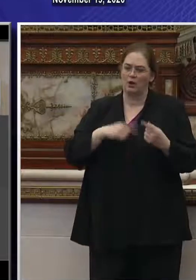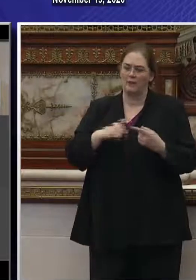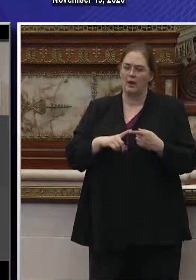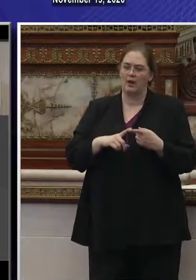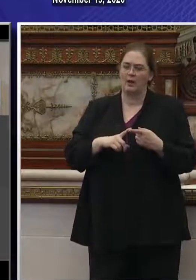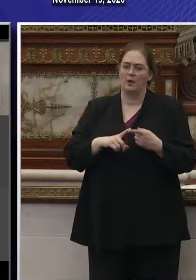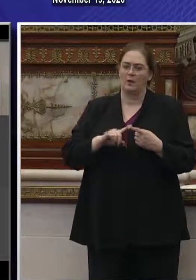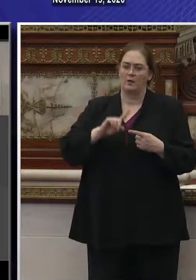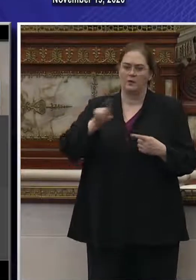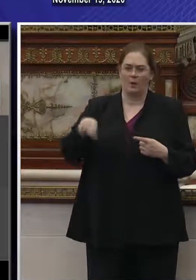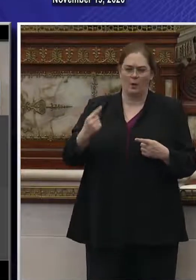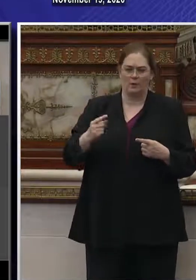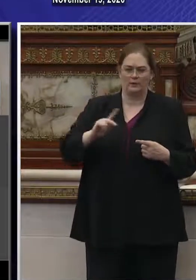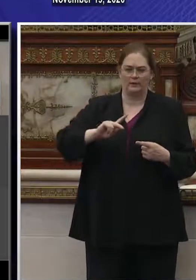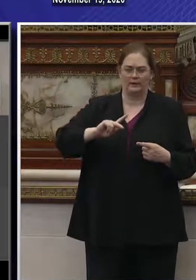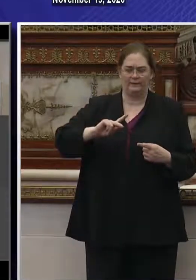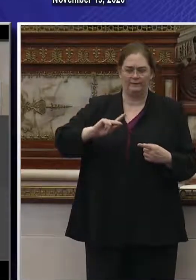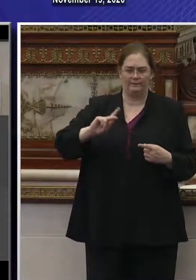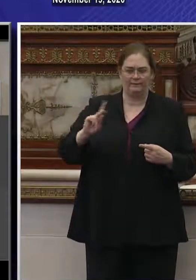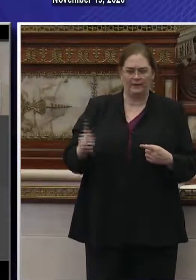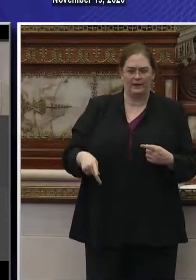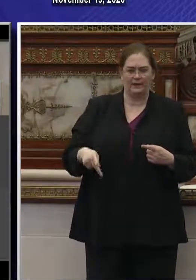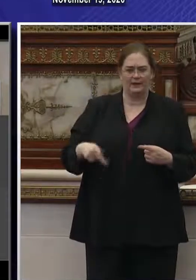about the only Philly vaccine